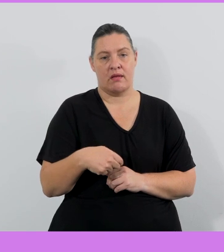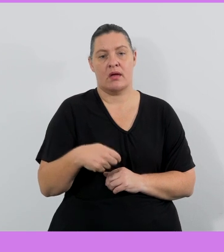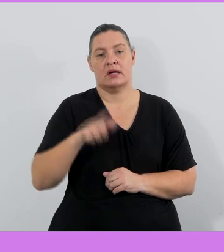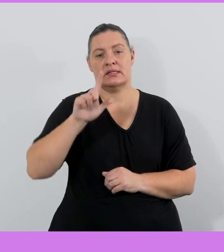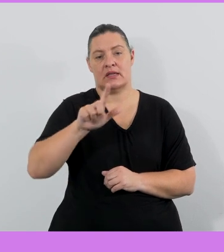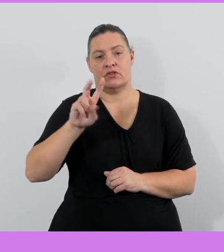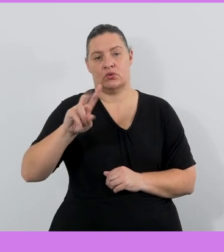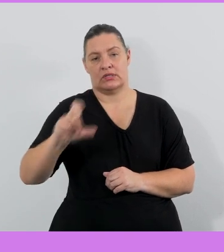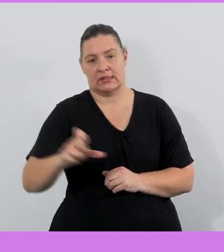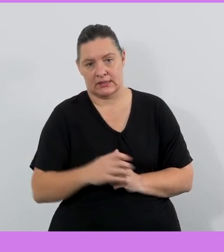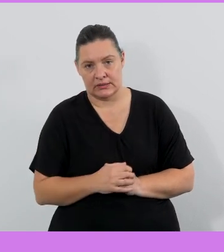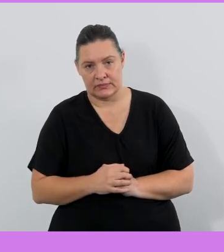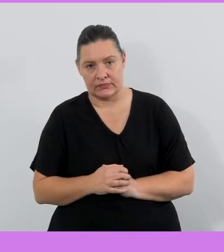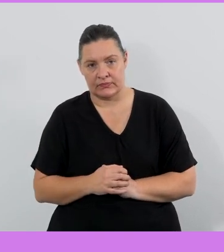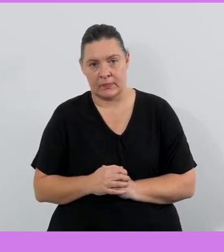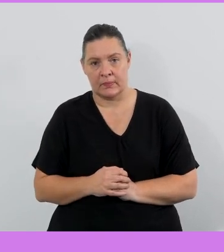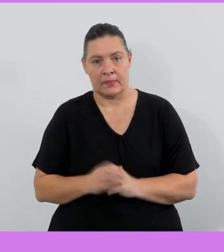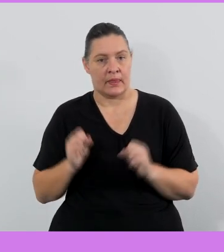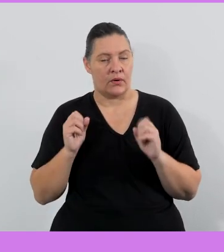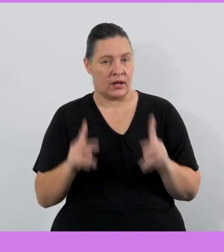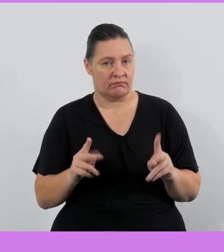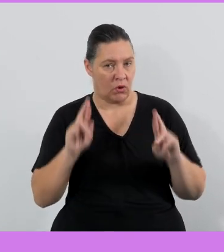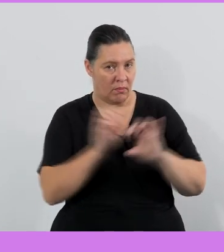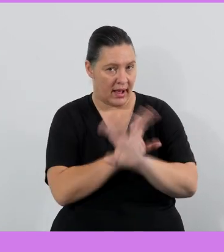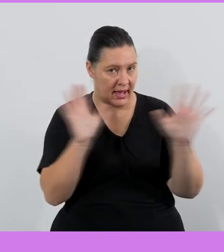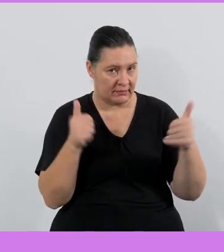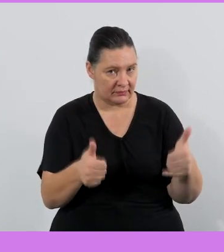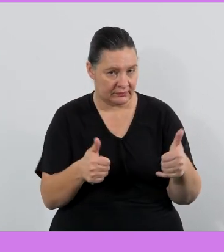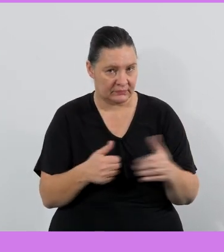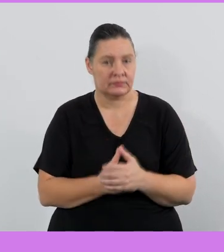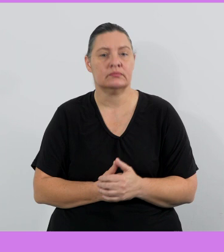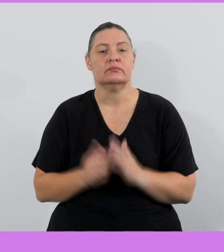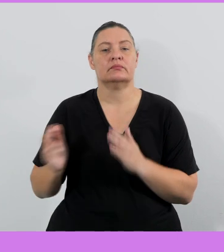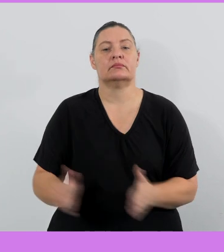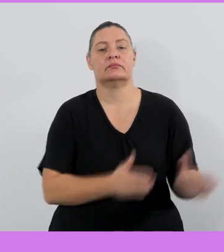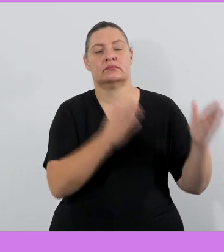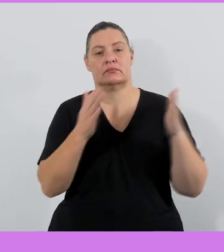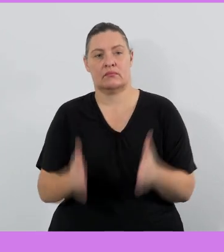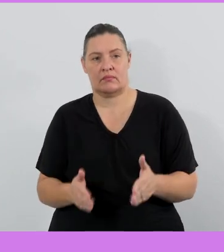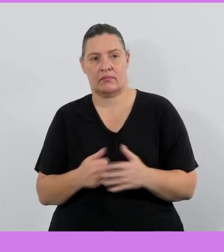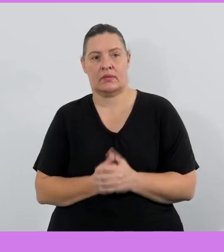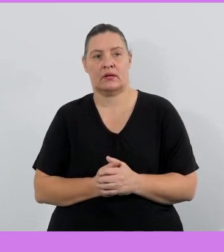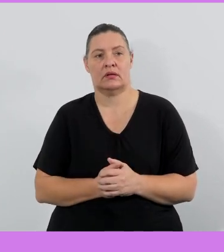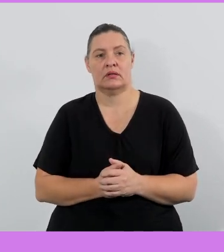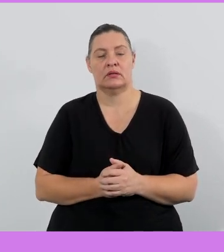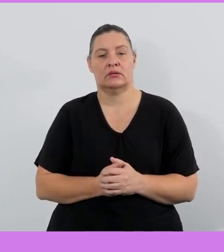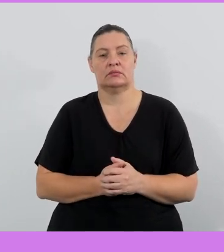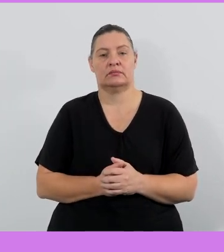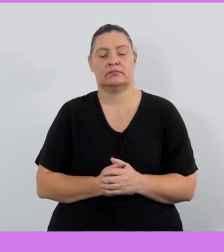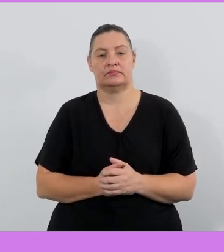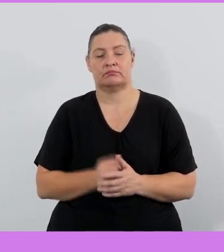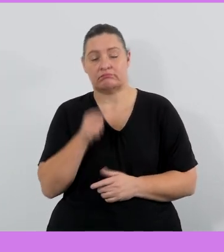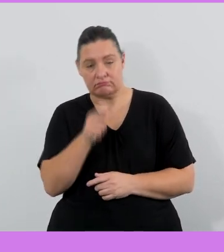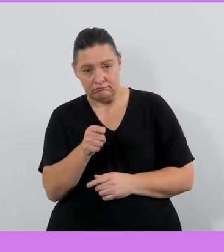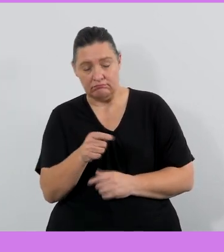and 72 cents. All right. Hope that is clear to all of you. Let's move on to our next sum. In